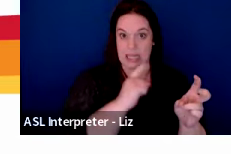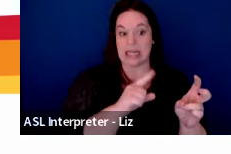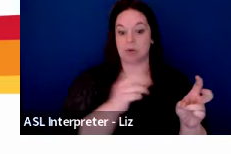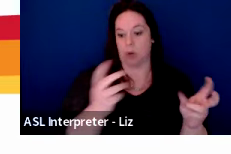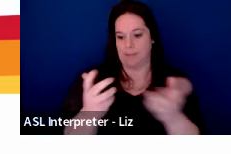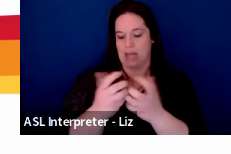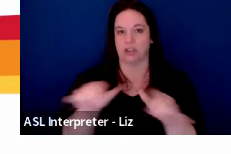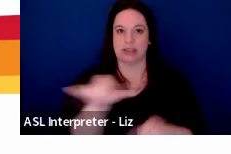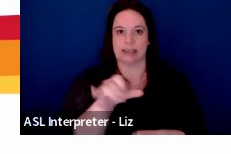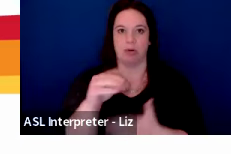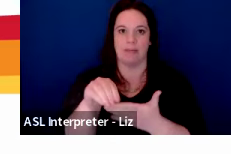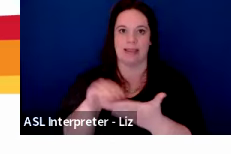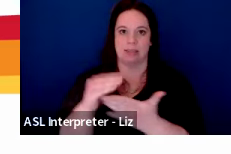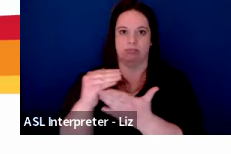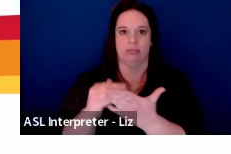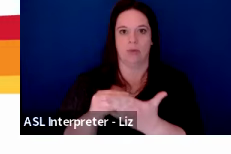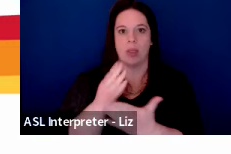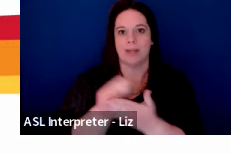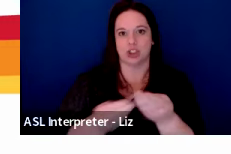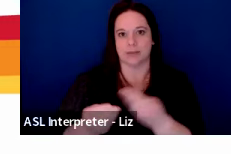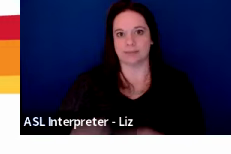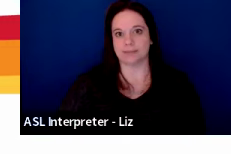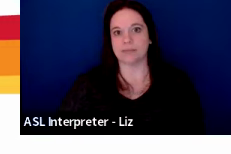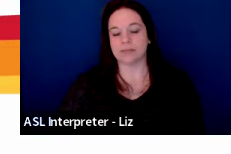on your budget.